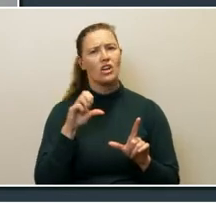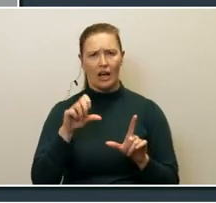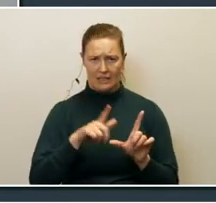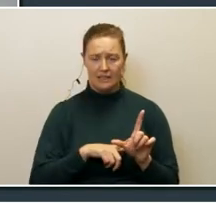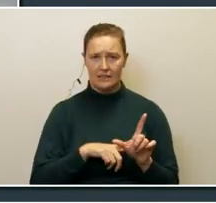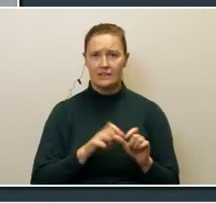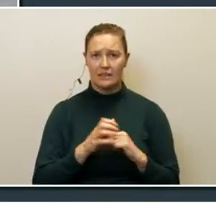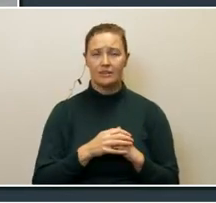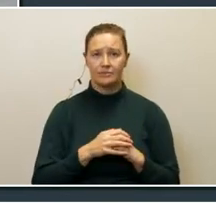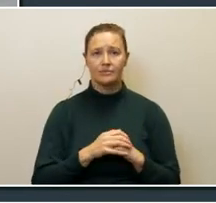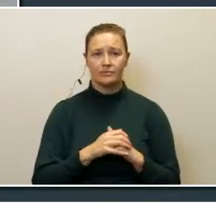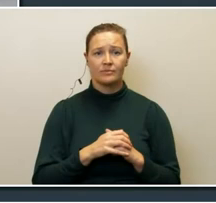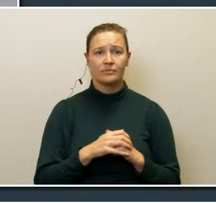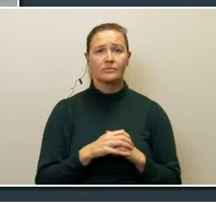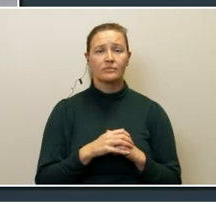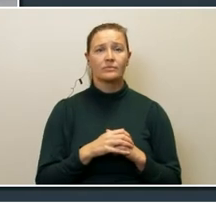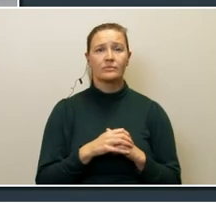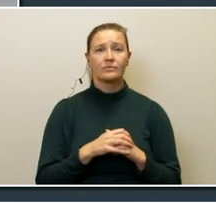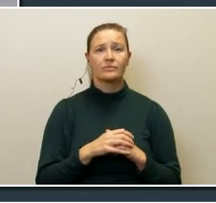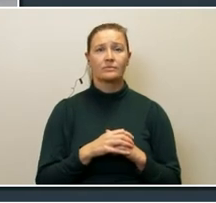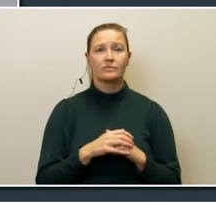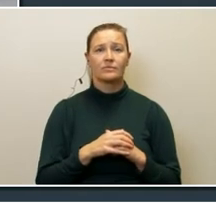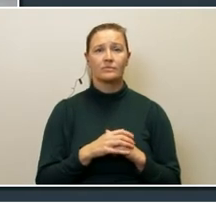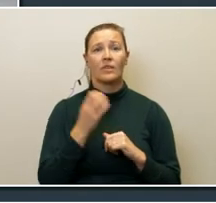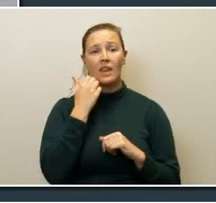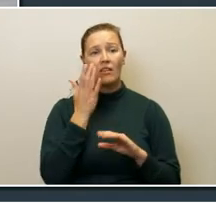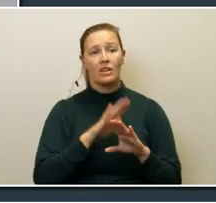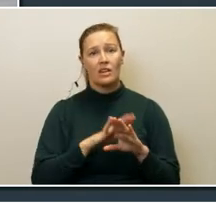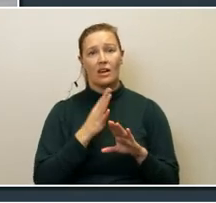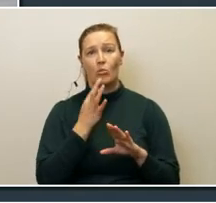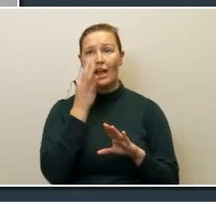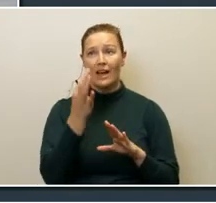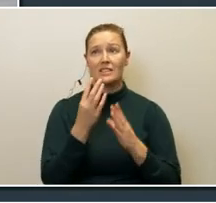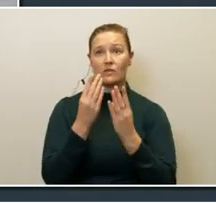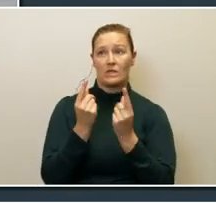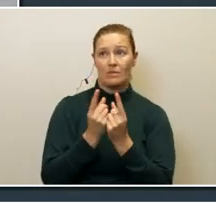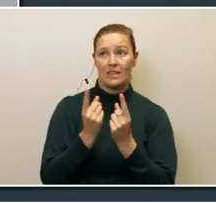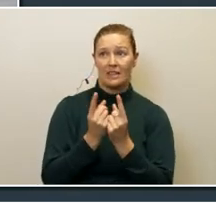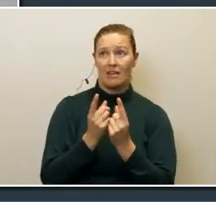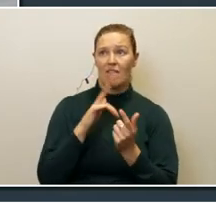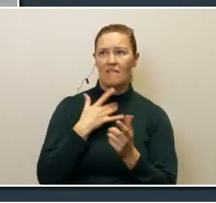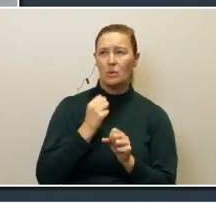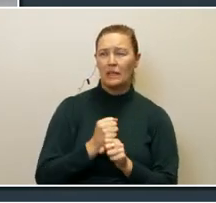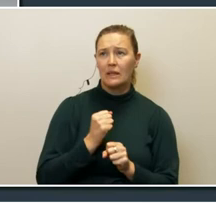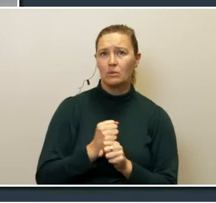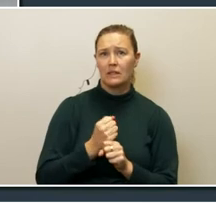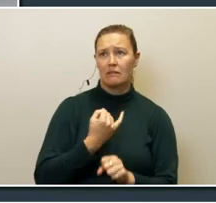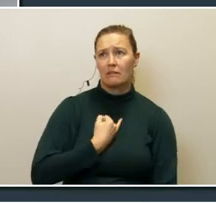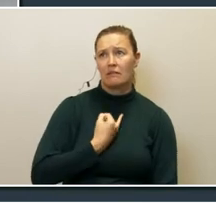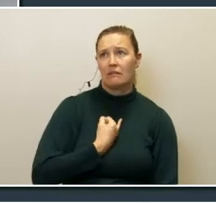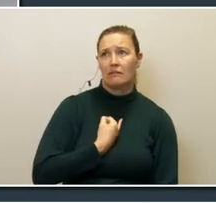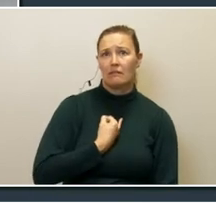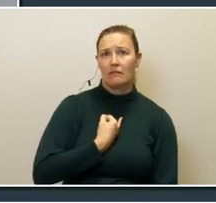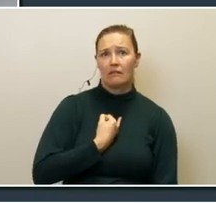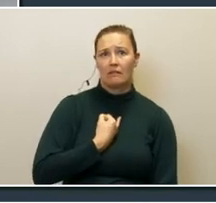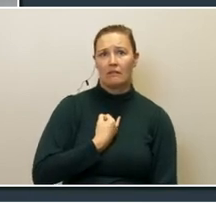Nine years. And every time we ask for something, we kind of feel guilty